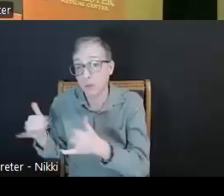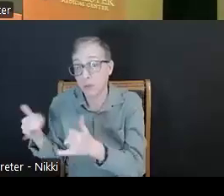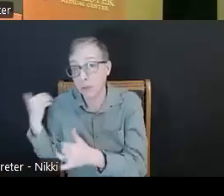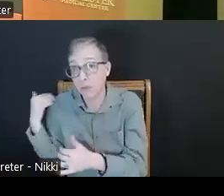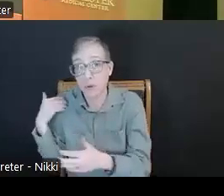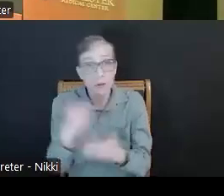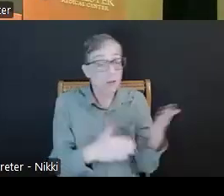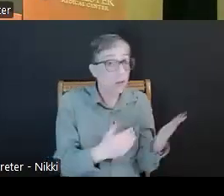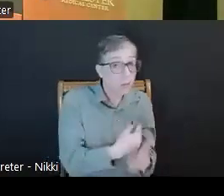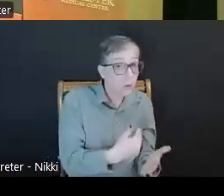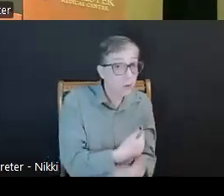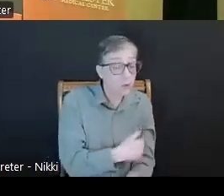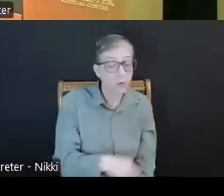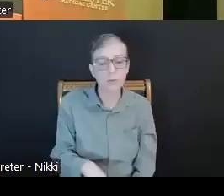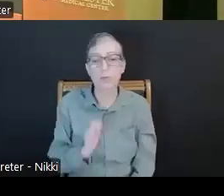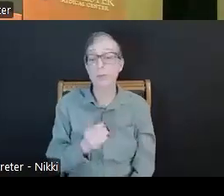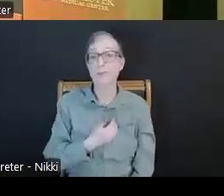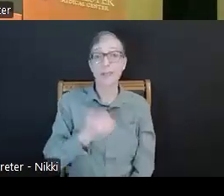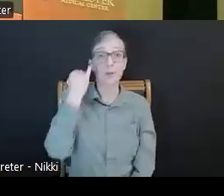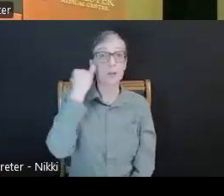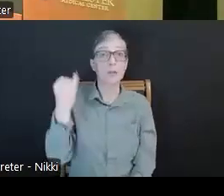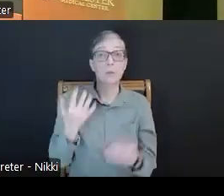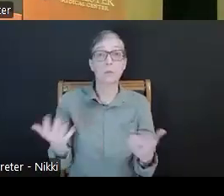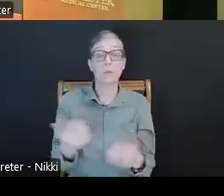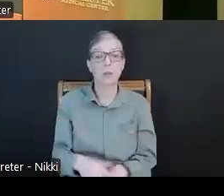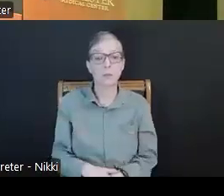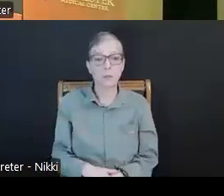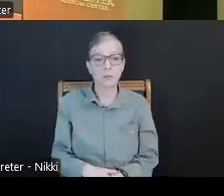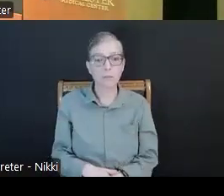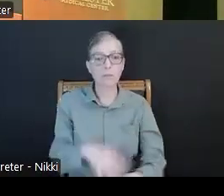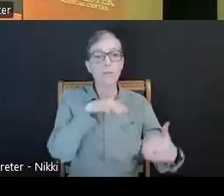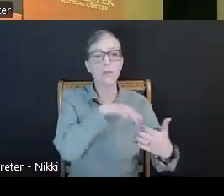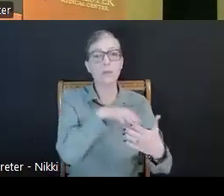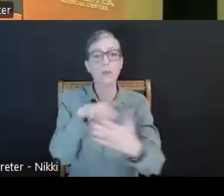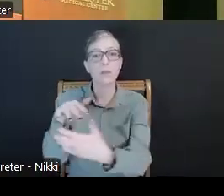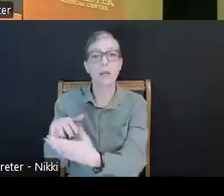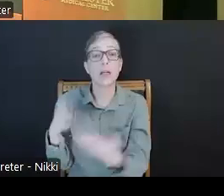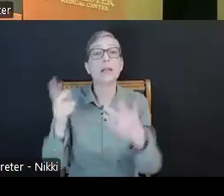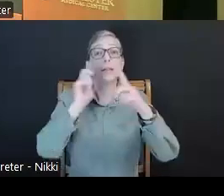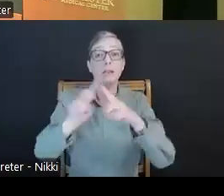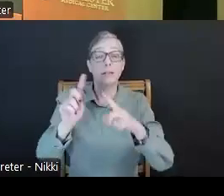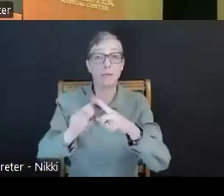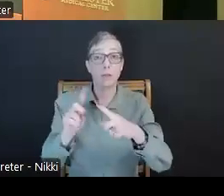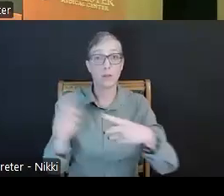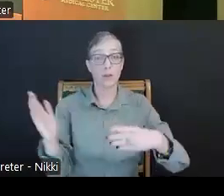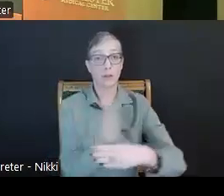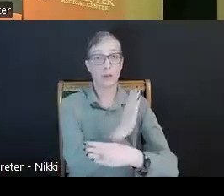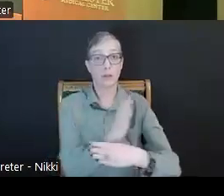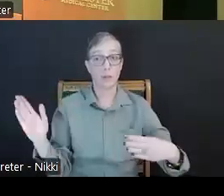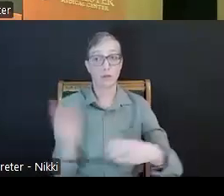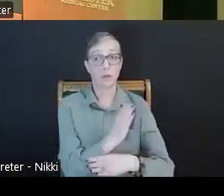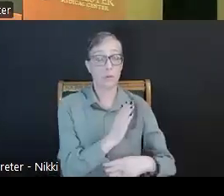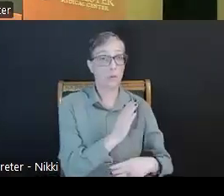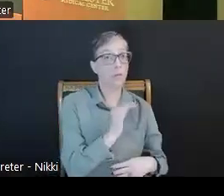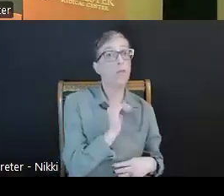we had was to study how differences along the spectrum of people having worked together before affects the ways